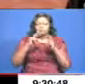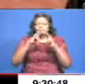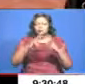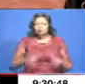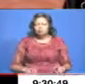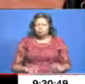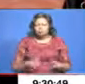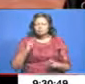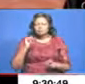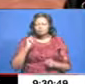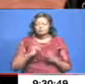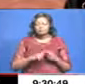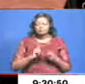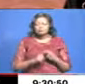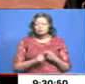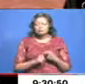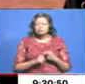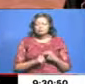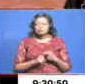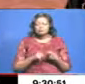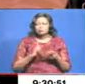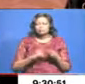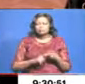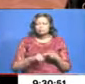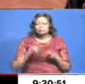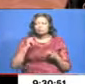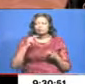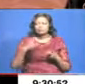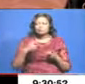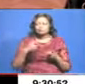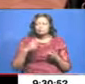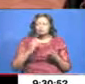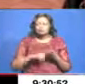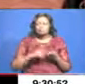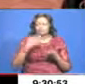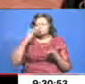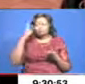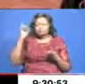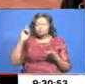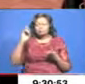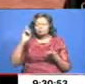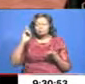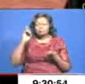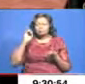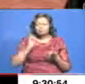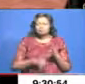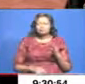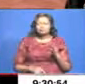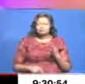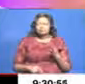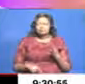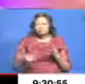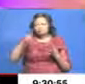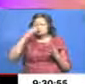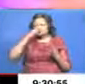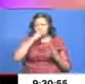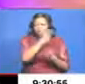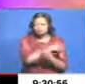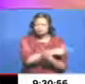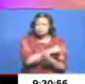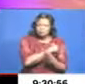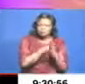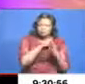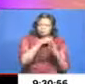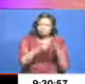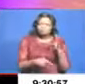KEMRI, one, Kenyatta National Hospital and the University of Nairobi together, and Aga Khan Hospital. Health